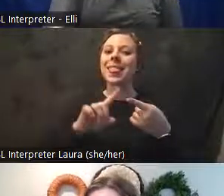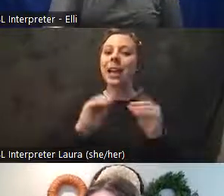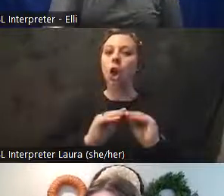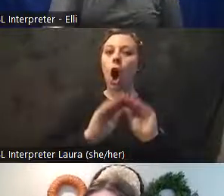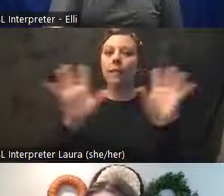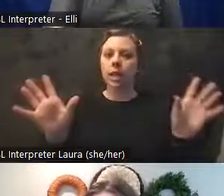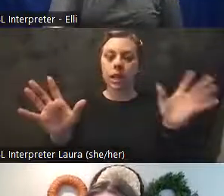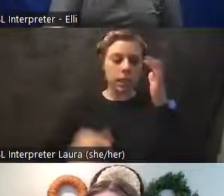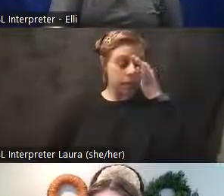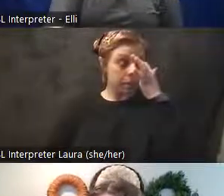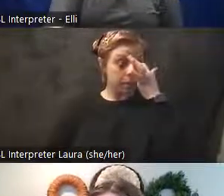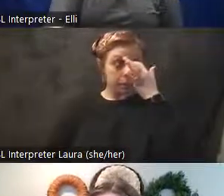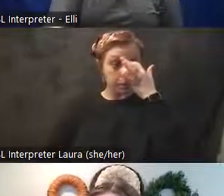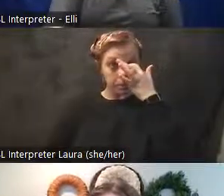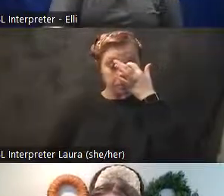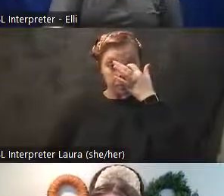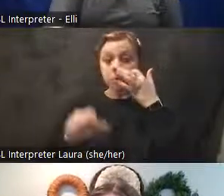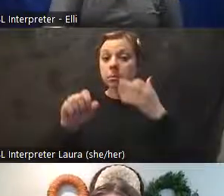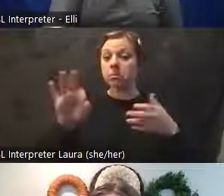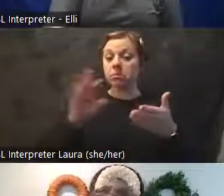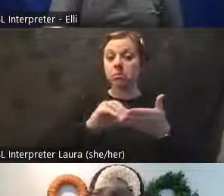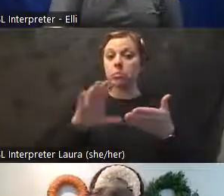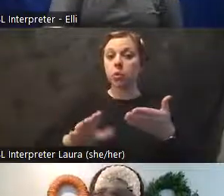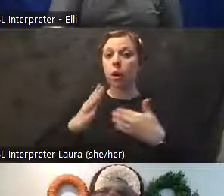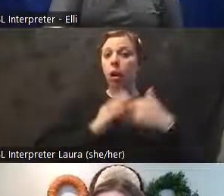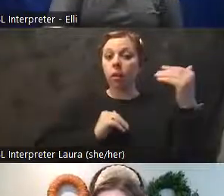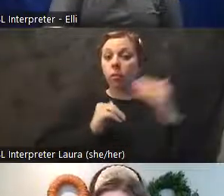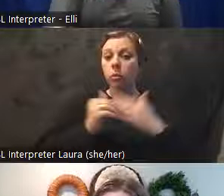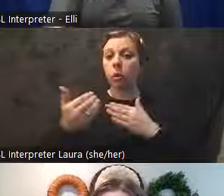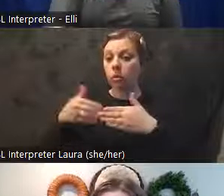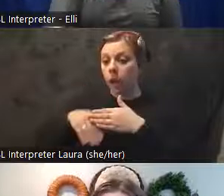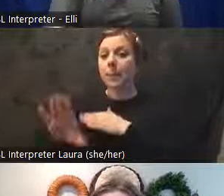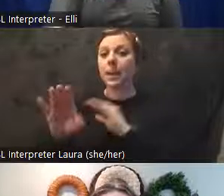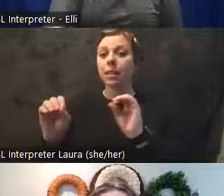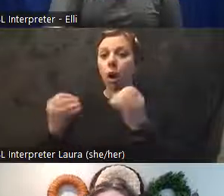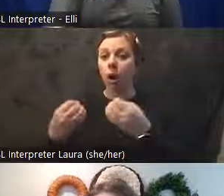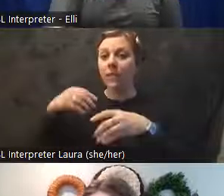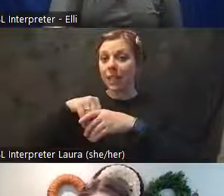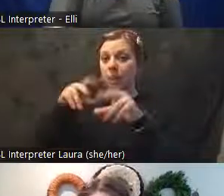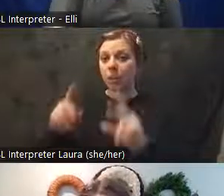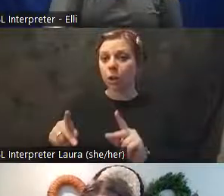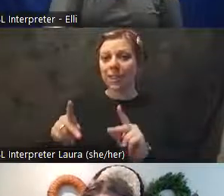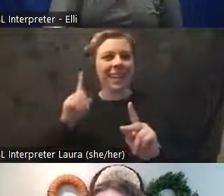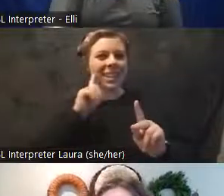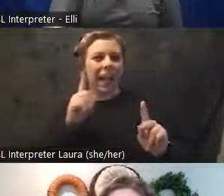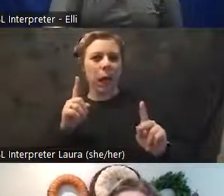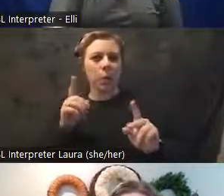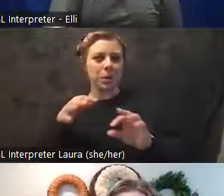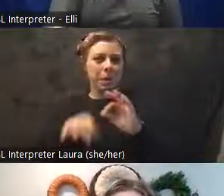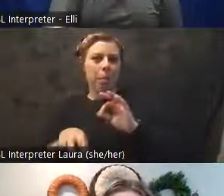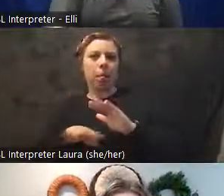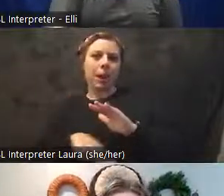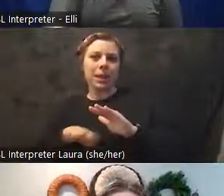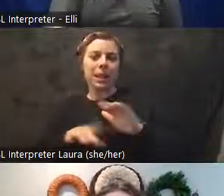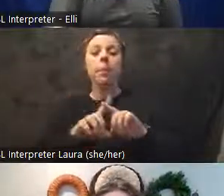then if students do feel comfortable coming to you in person, this sounds really basic, but is your space, meaning your